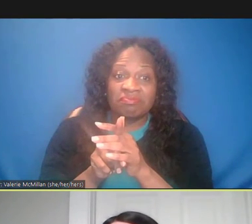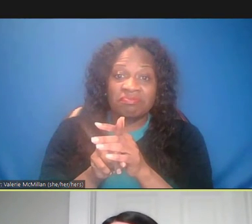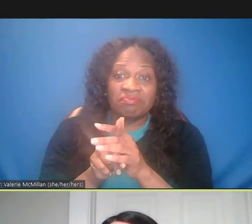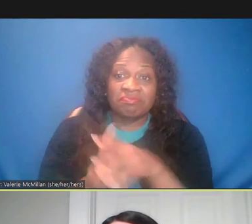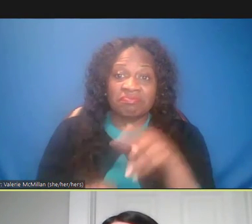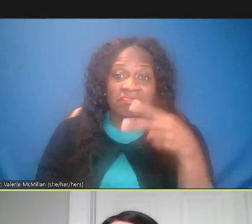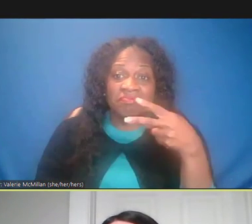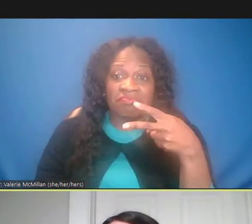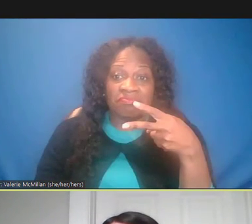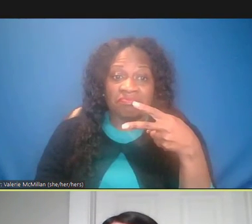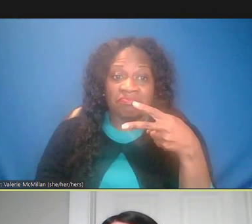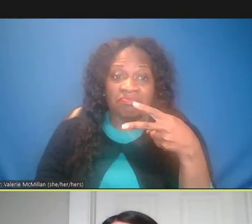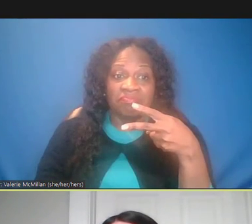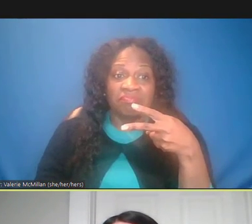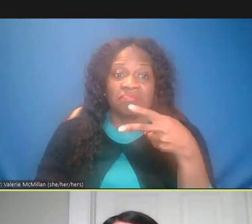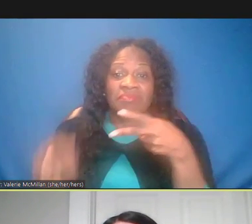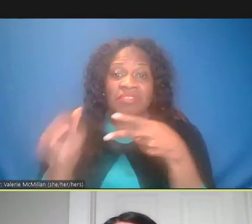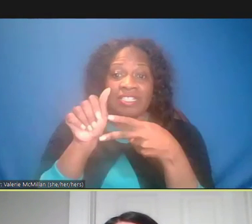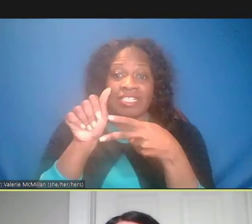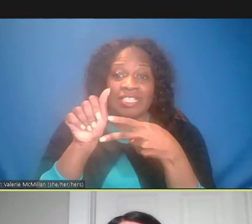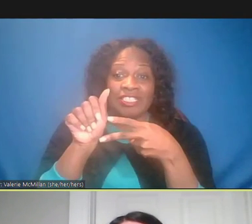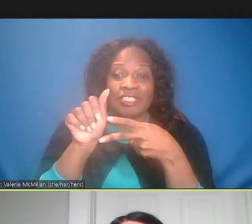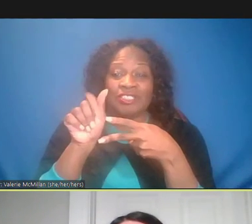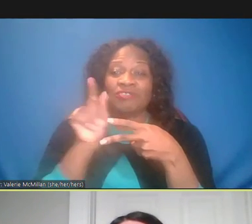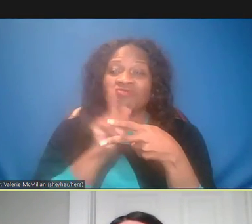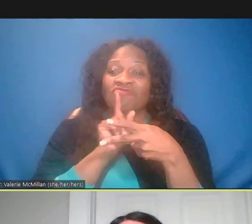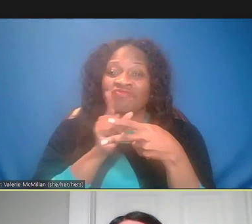If you answered true, you're correct.